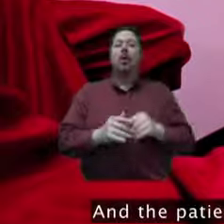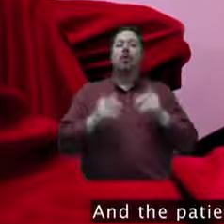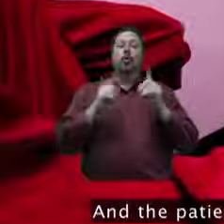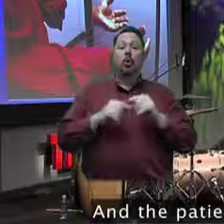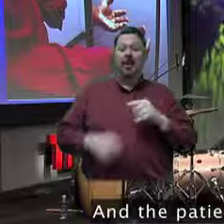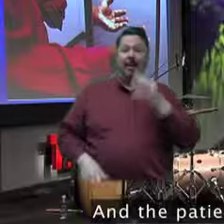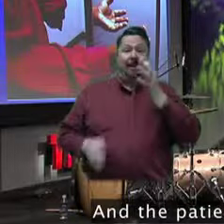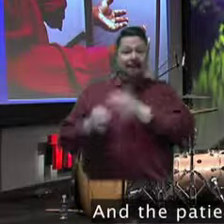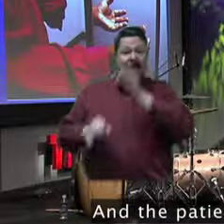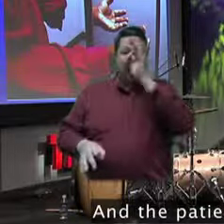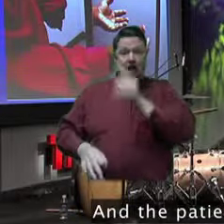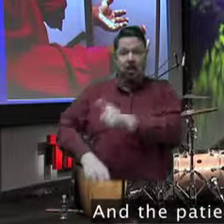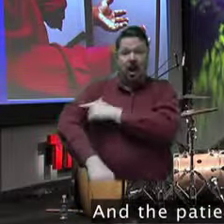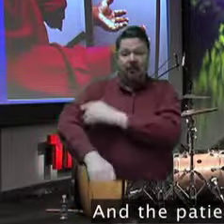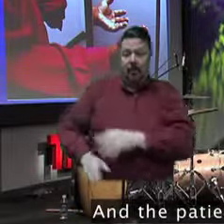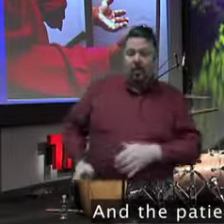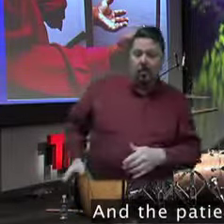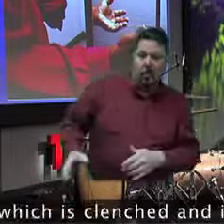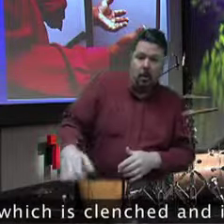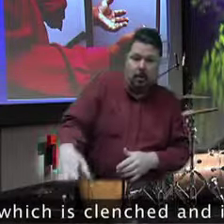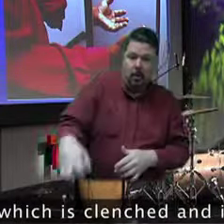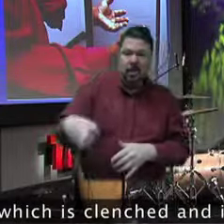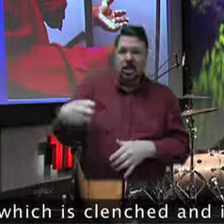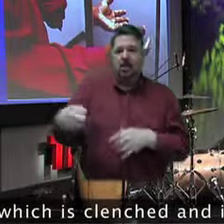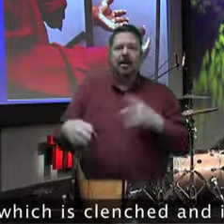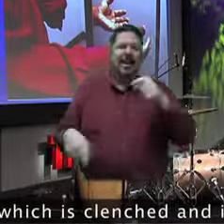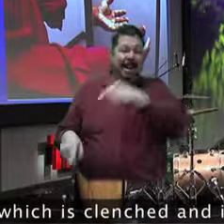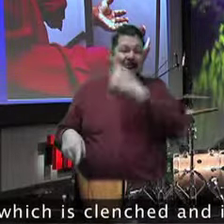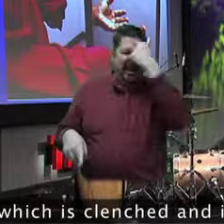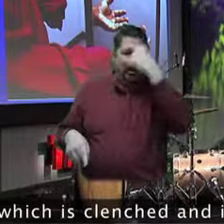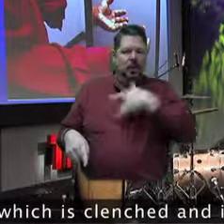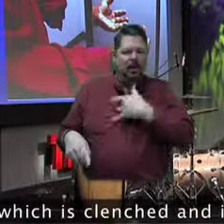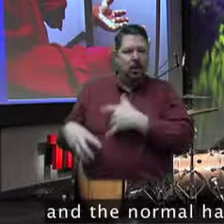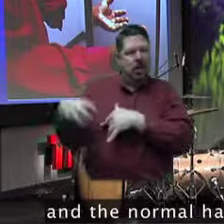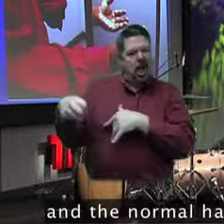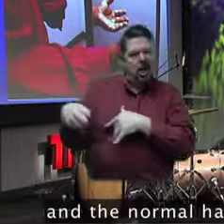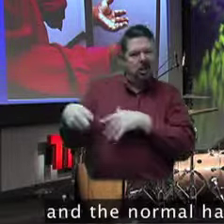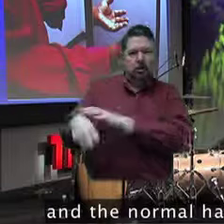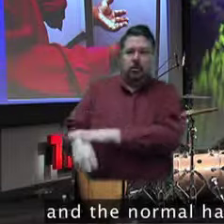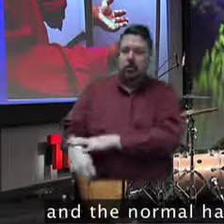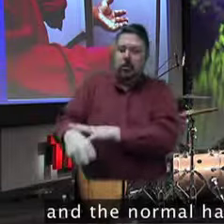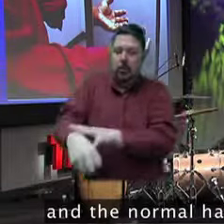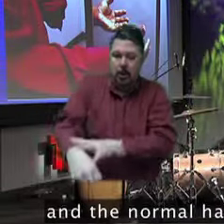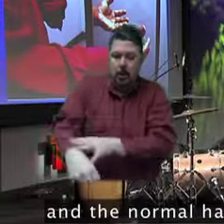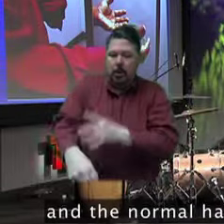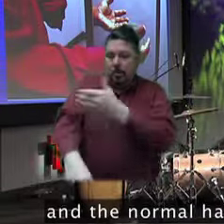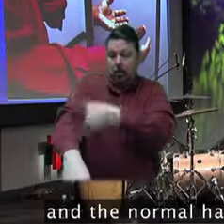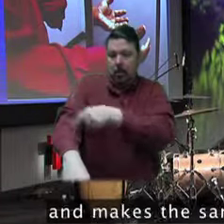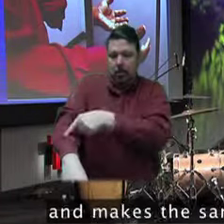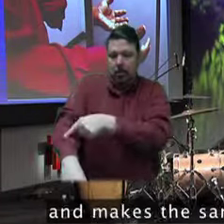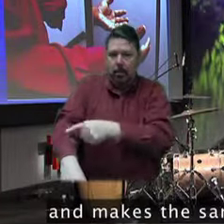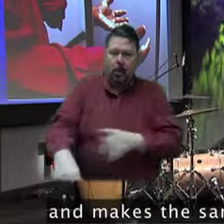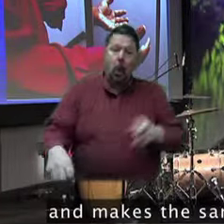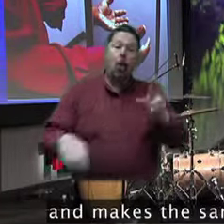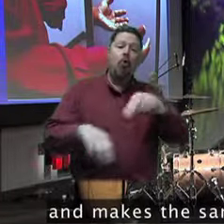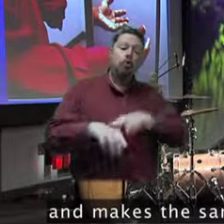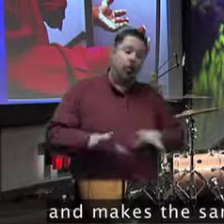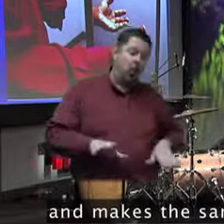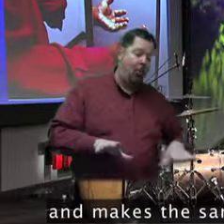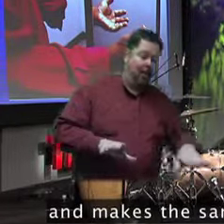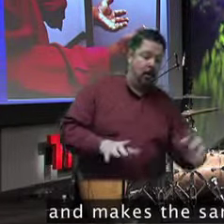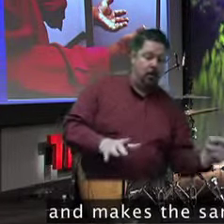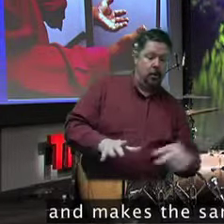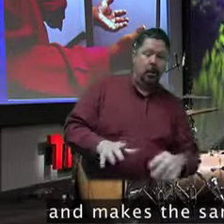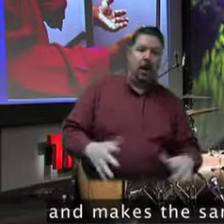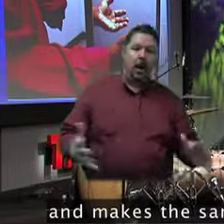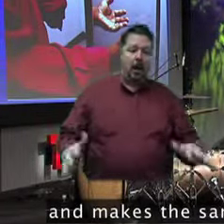And the patient puts his phantom left arm, which is clenched and in spasm on the left side of the mirror, and the normal hand on the right side of the mirror, and